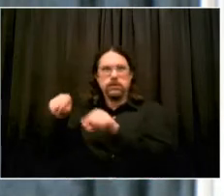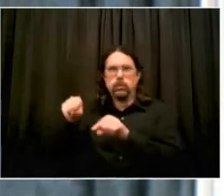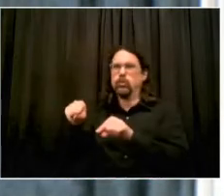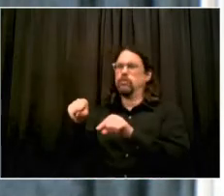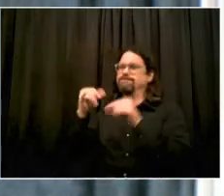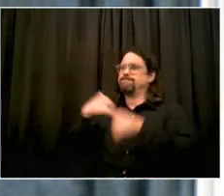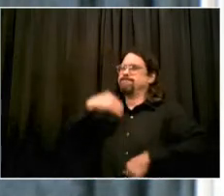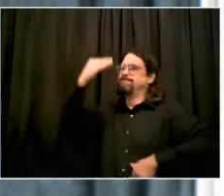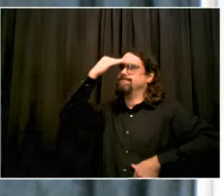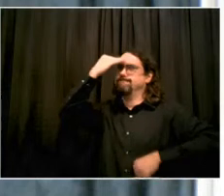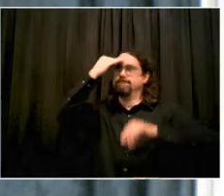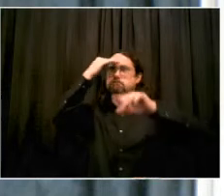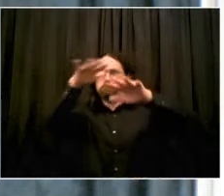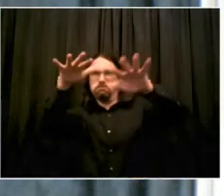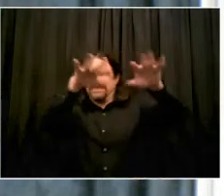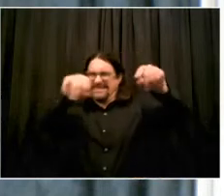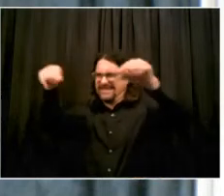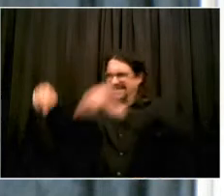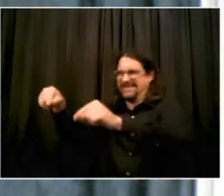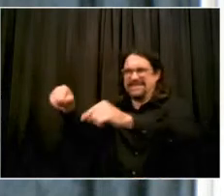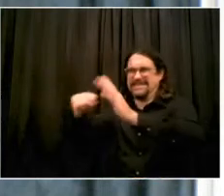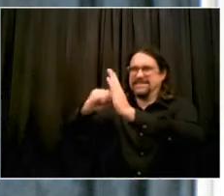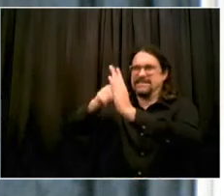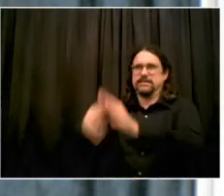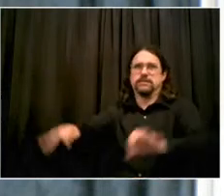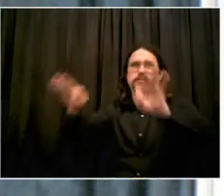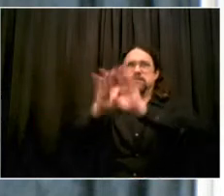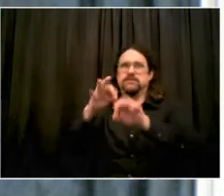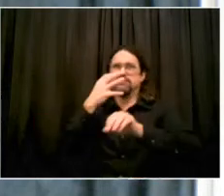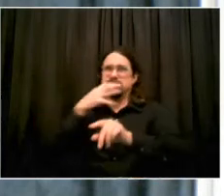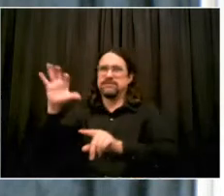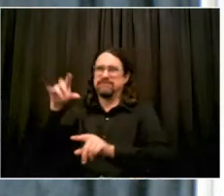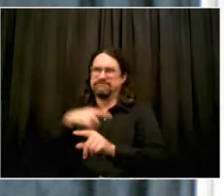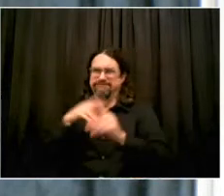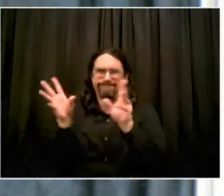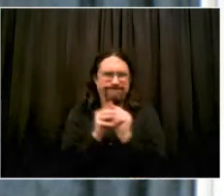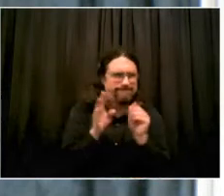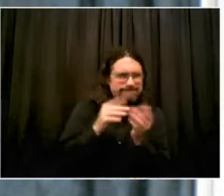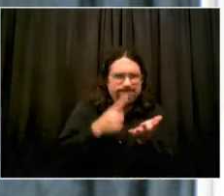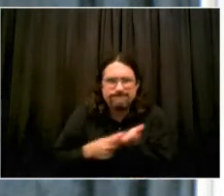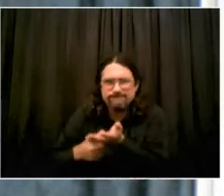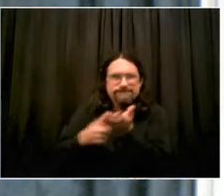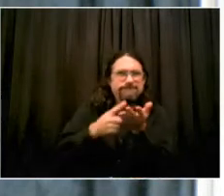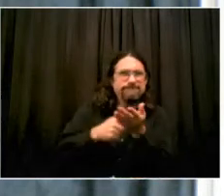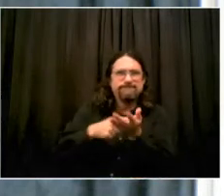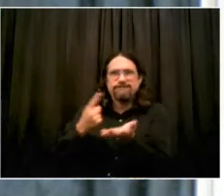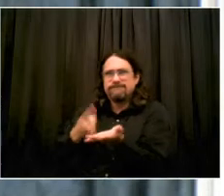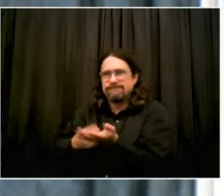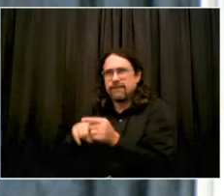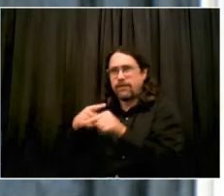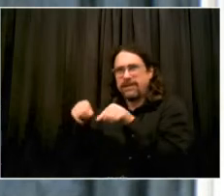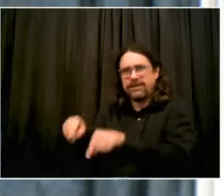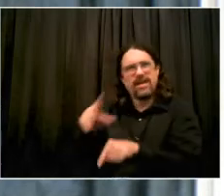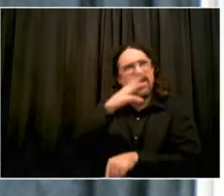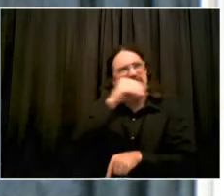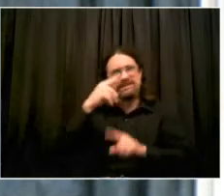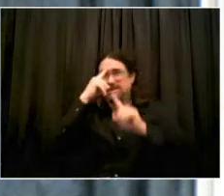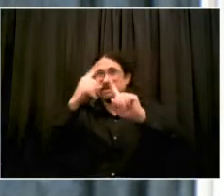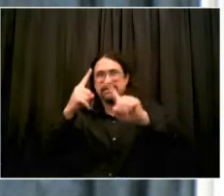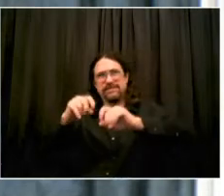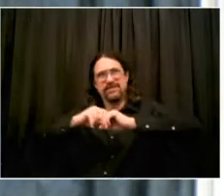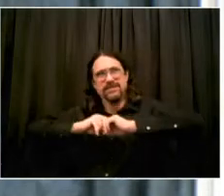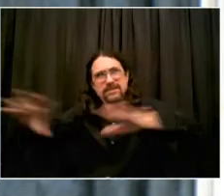through providers, organizations, the media, and other partners. We have heard from them, and we value their